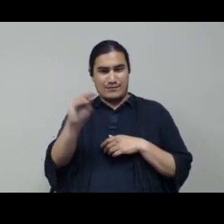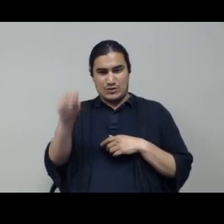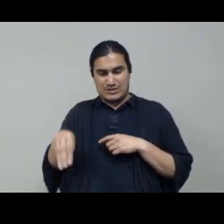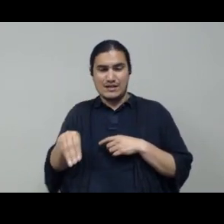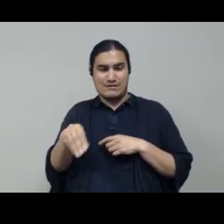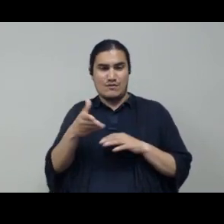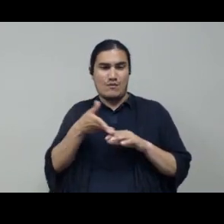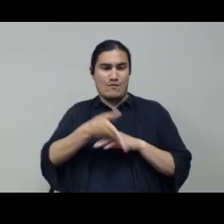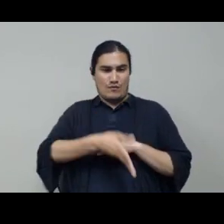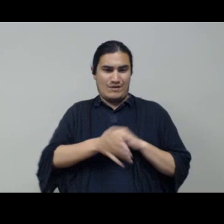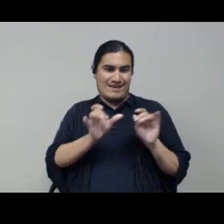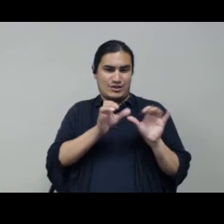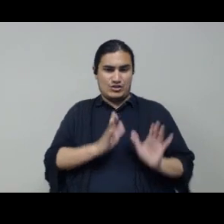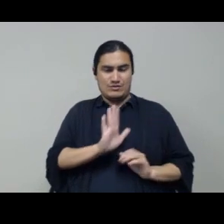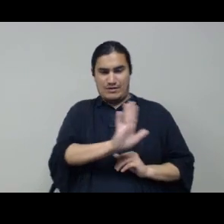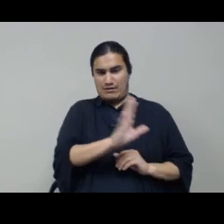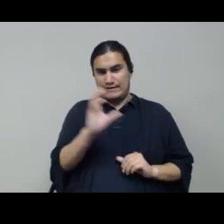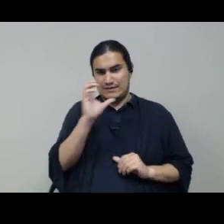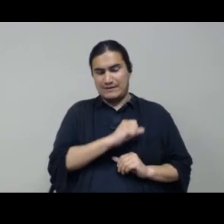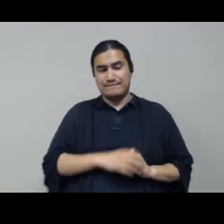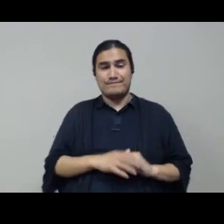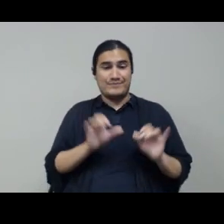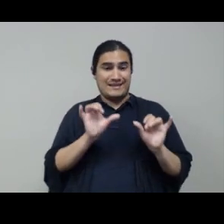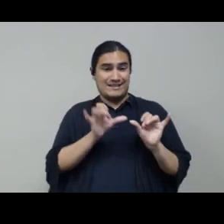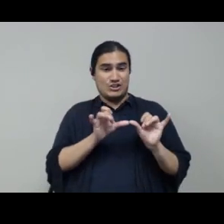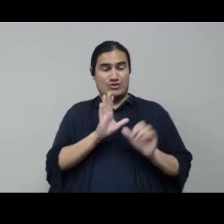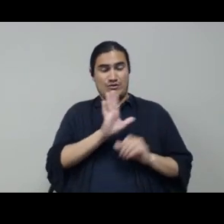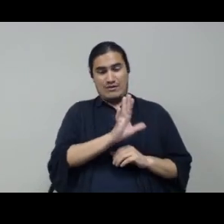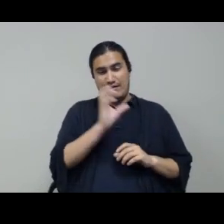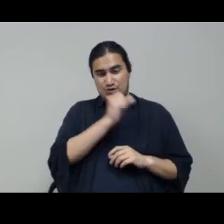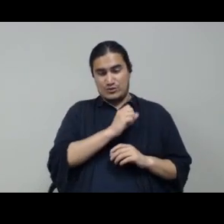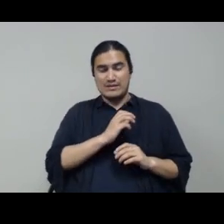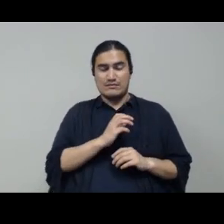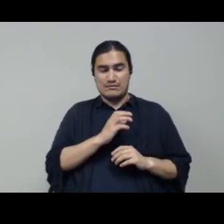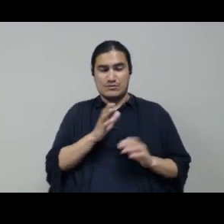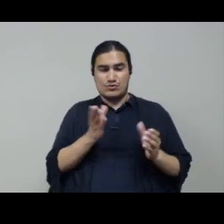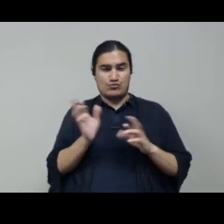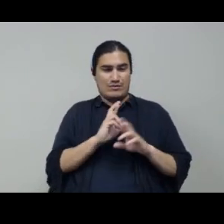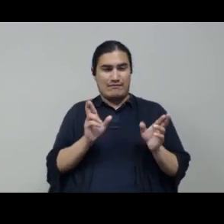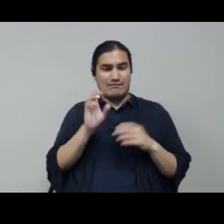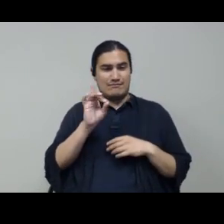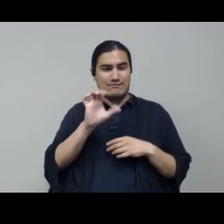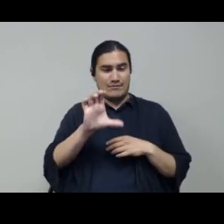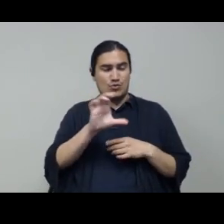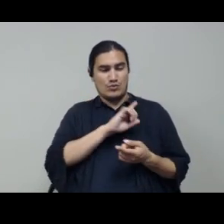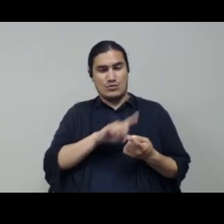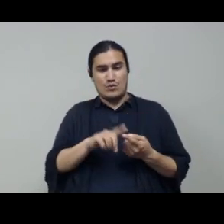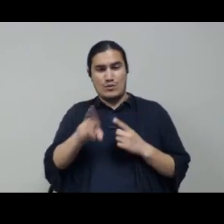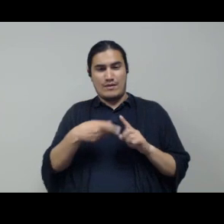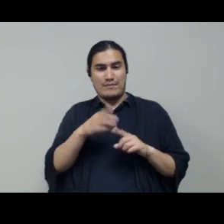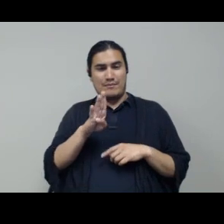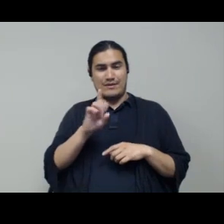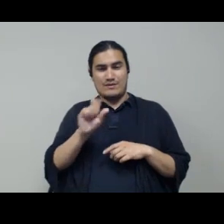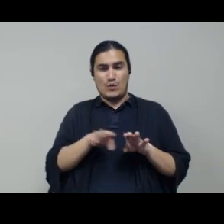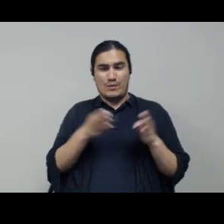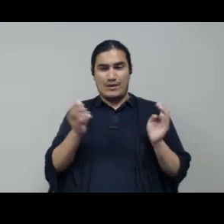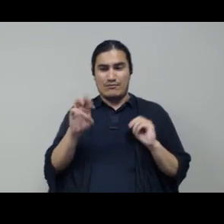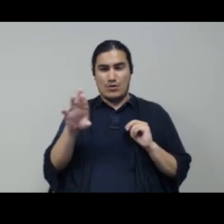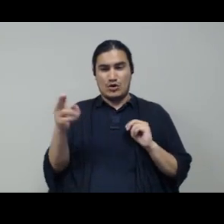estimate. The engineer's estimate was prepared in December, and from December to when the bids were open in March, there was